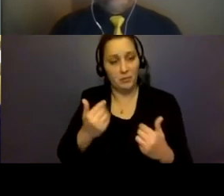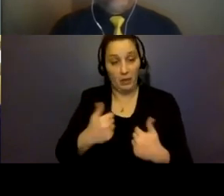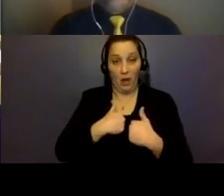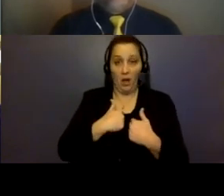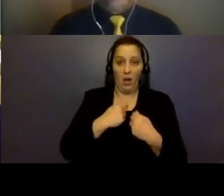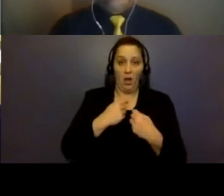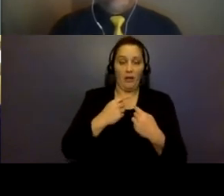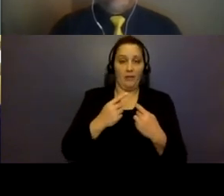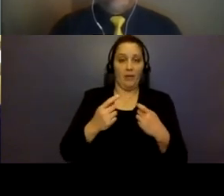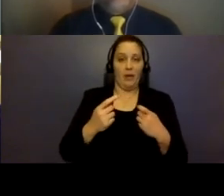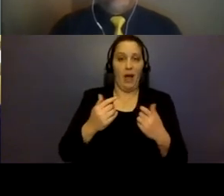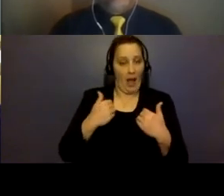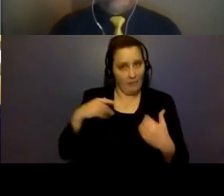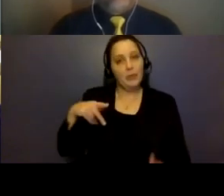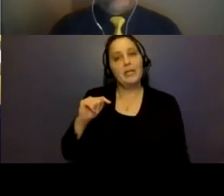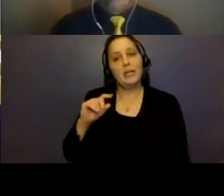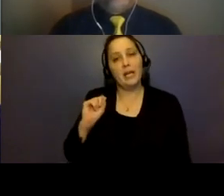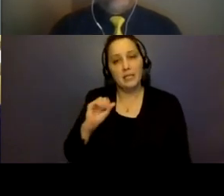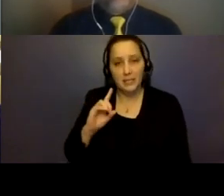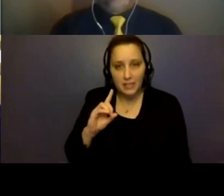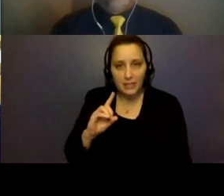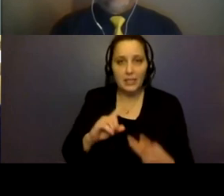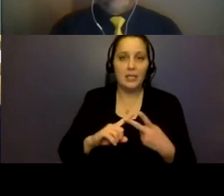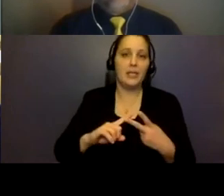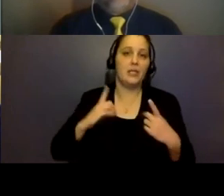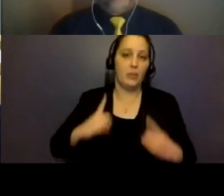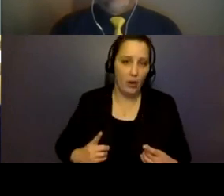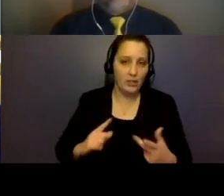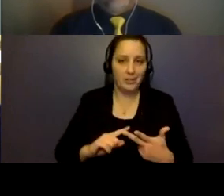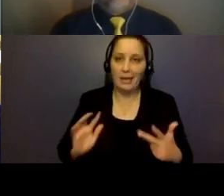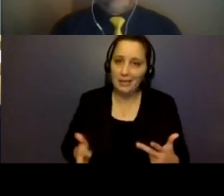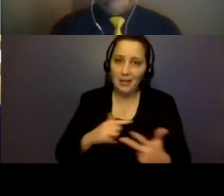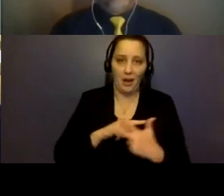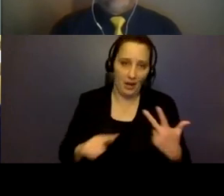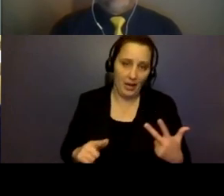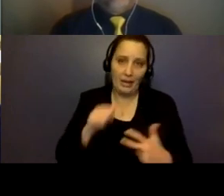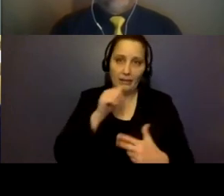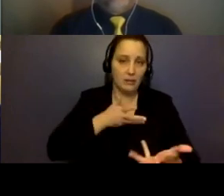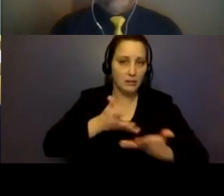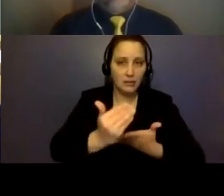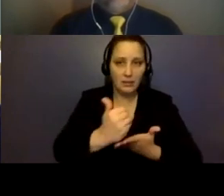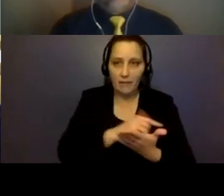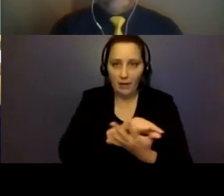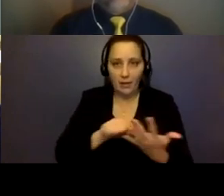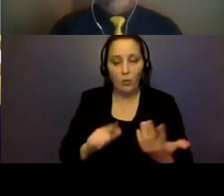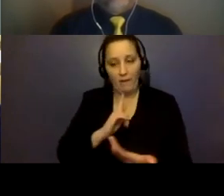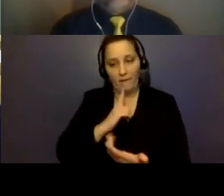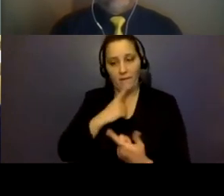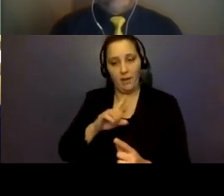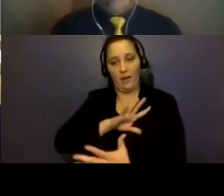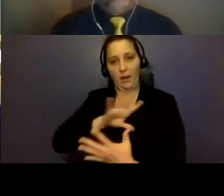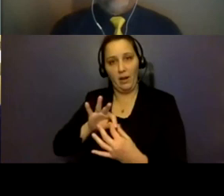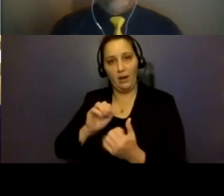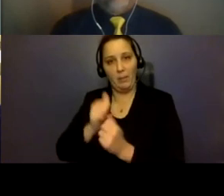have dealt with PTSD and depression and anxiety. And when I was able to connect with my